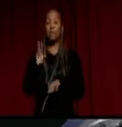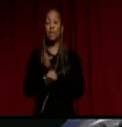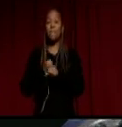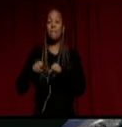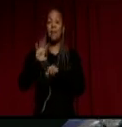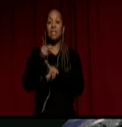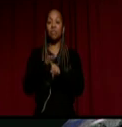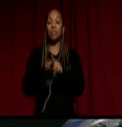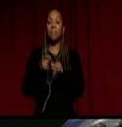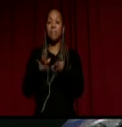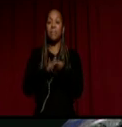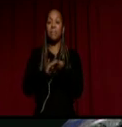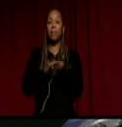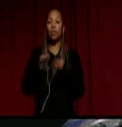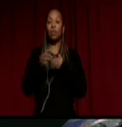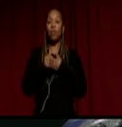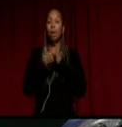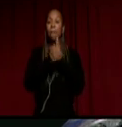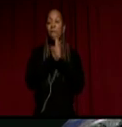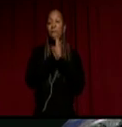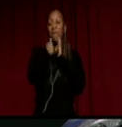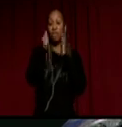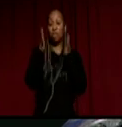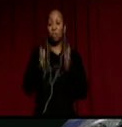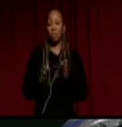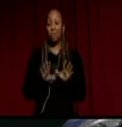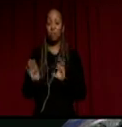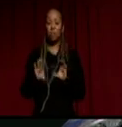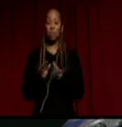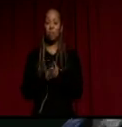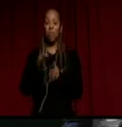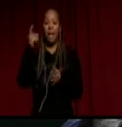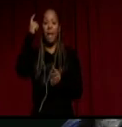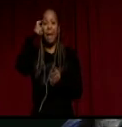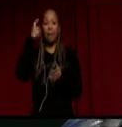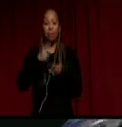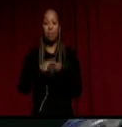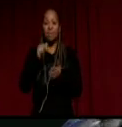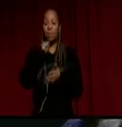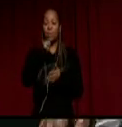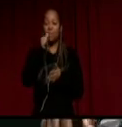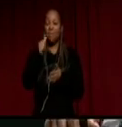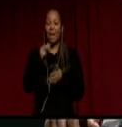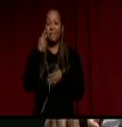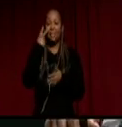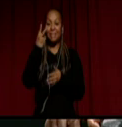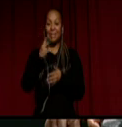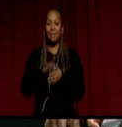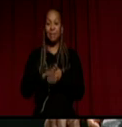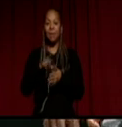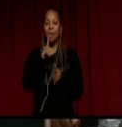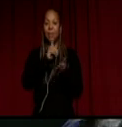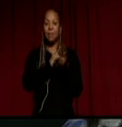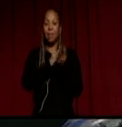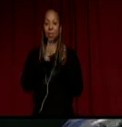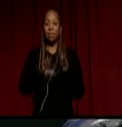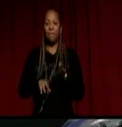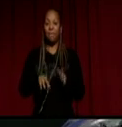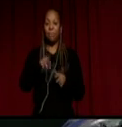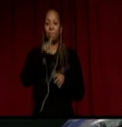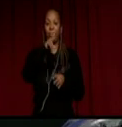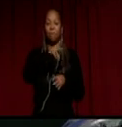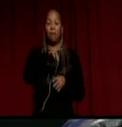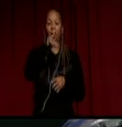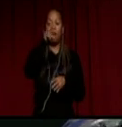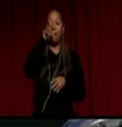medical professionals. That's what they do. Mm-hmm. I've noticed that we haven't seen Dr. Fauci in a week, the person who